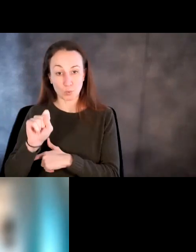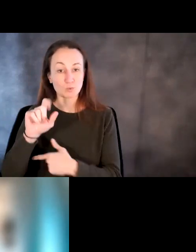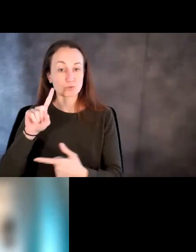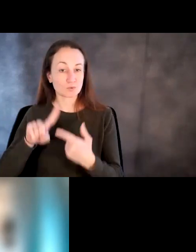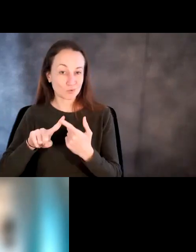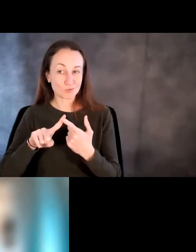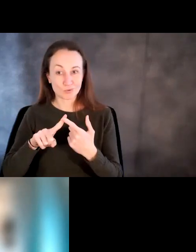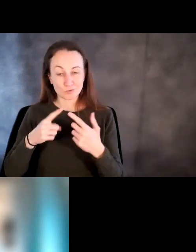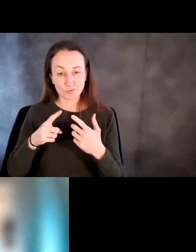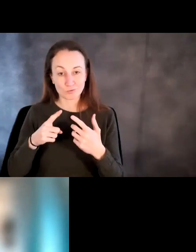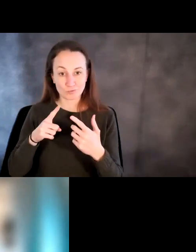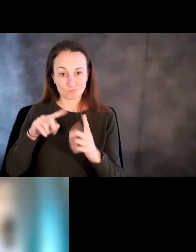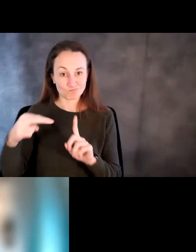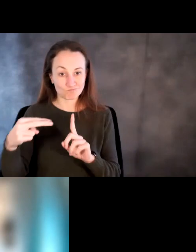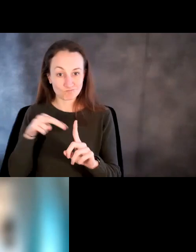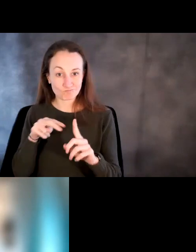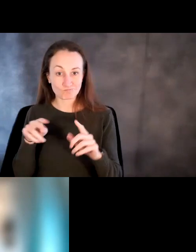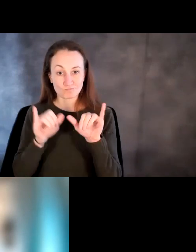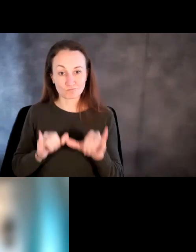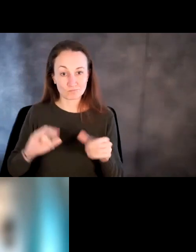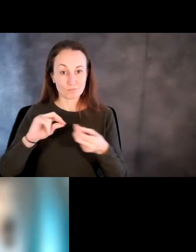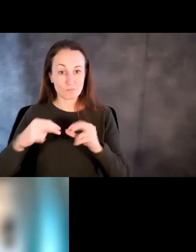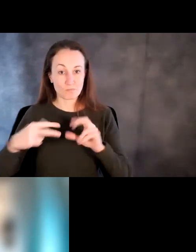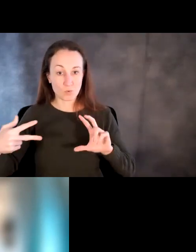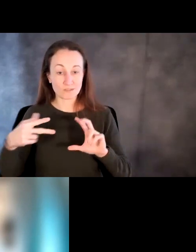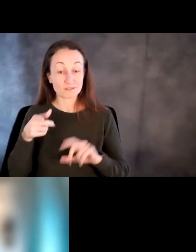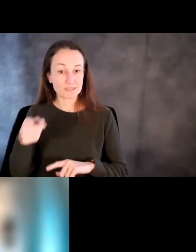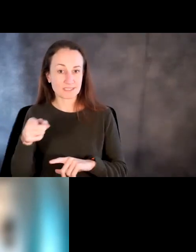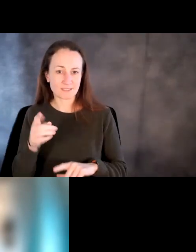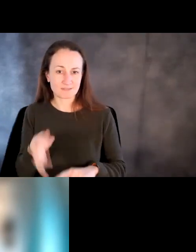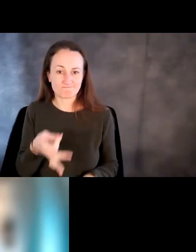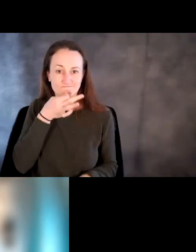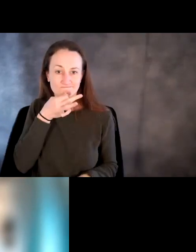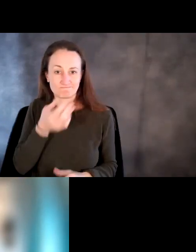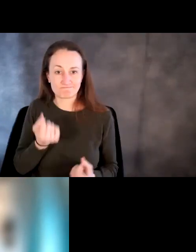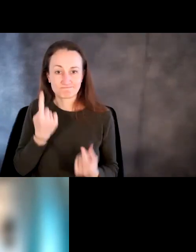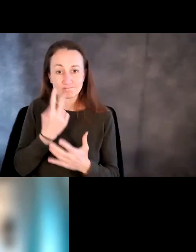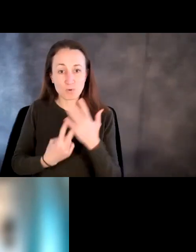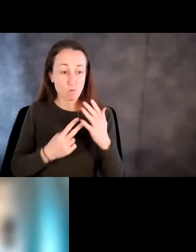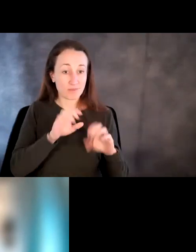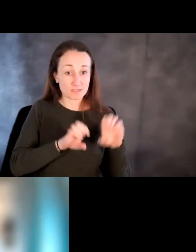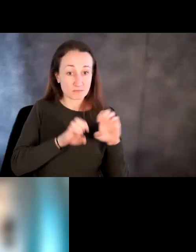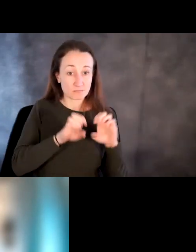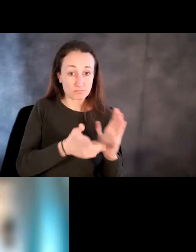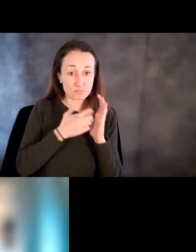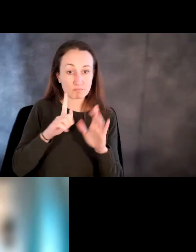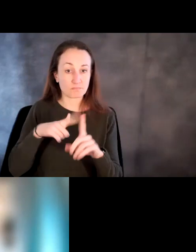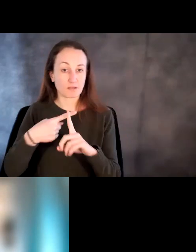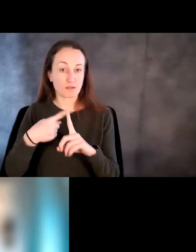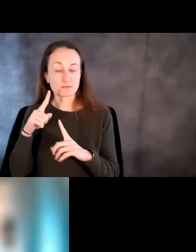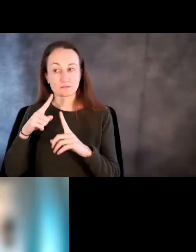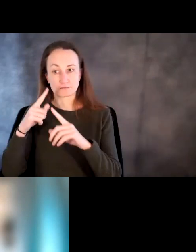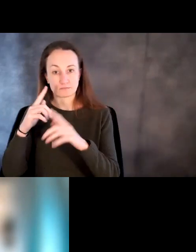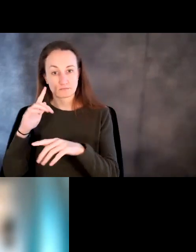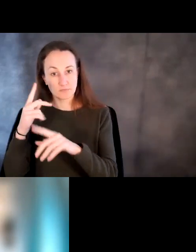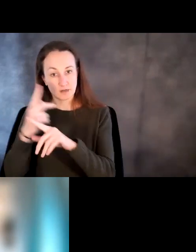engineering proteins. And in fact, he's a whiz at understanding both the experimental needs as well as the